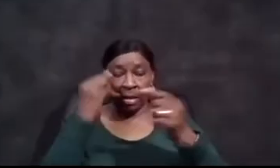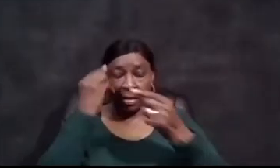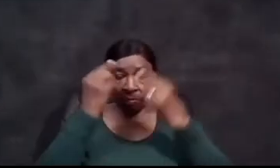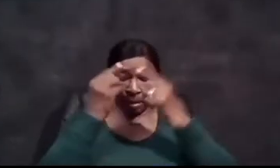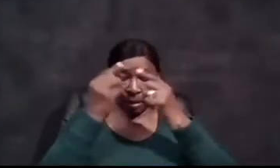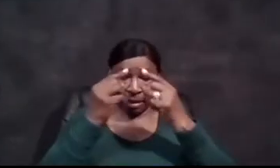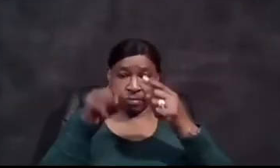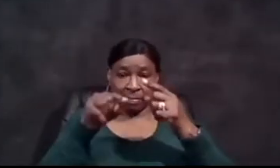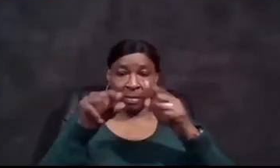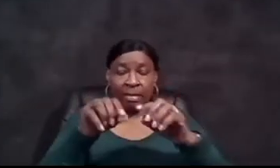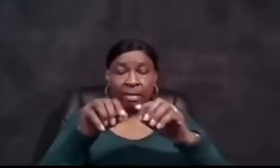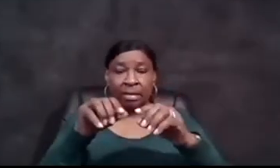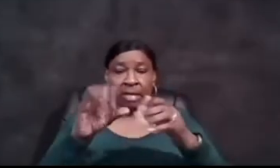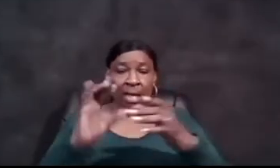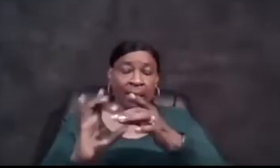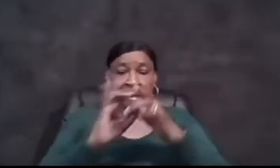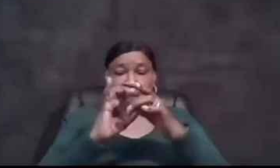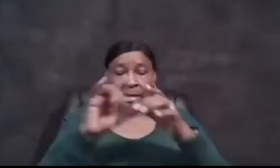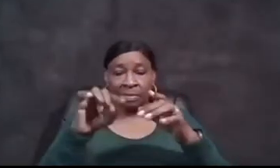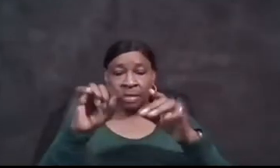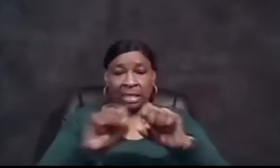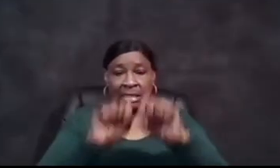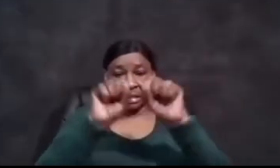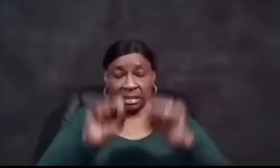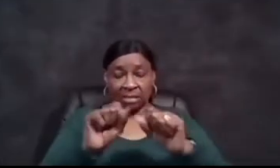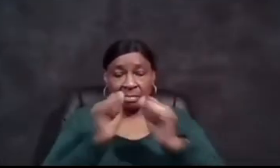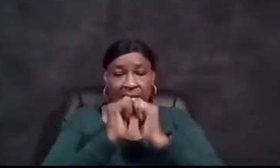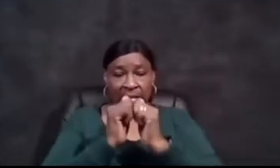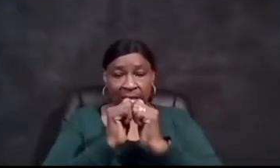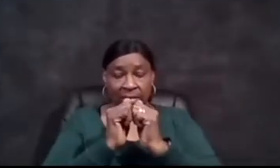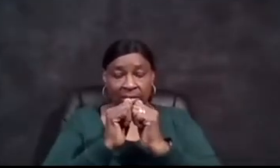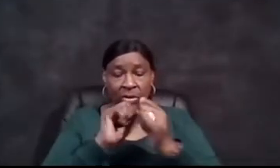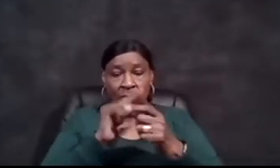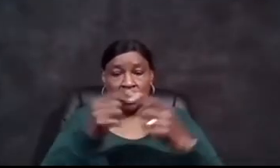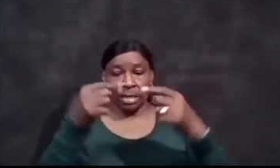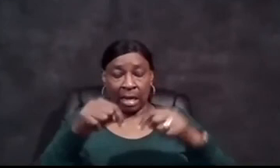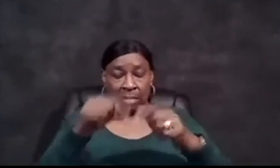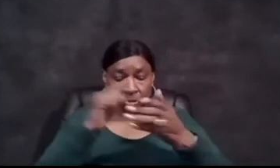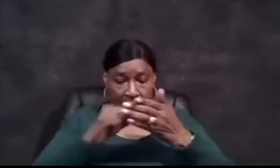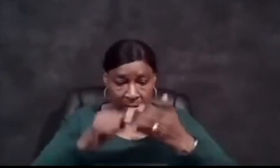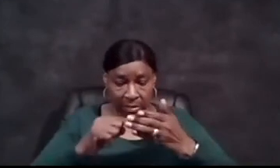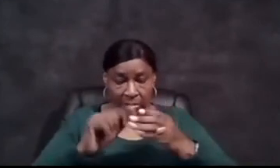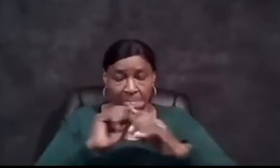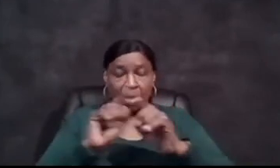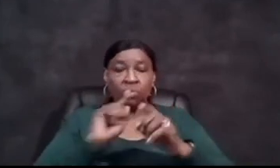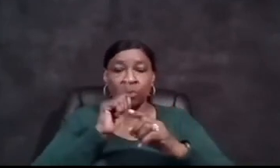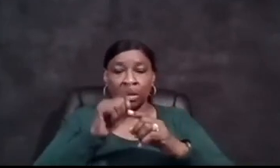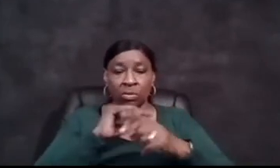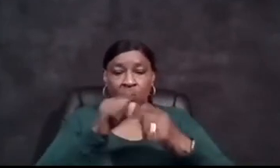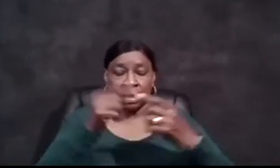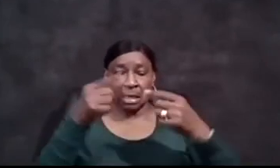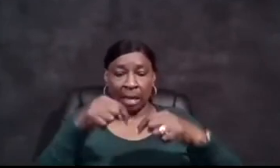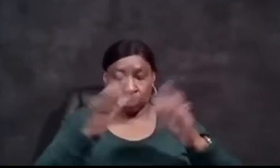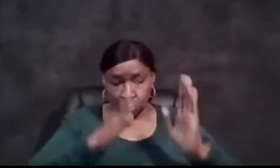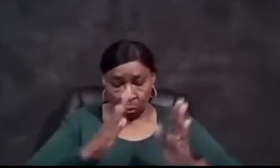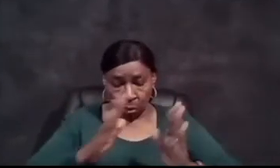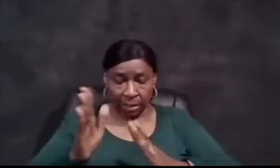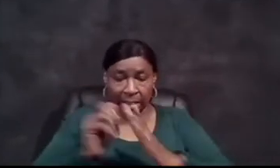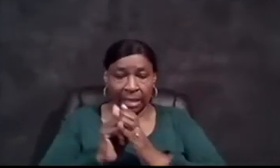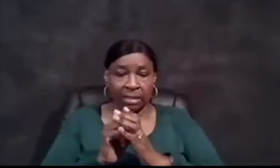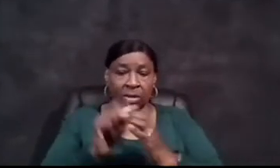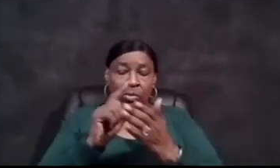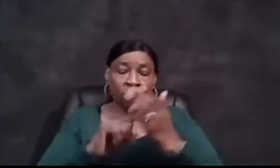these systems together, both in terms of research, but really in terms of organizing. What is